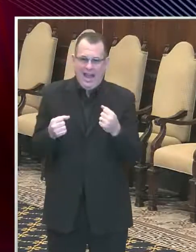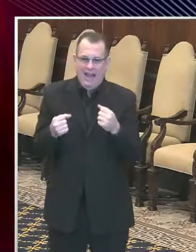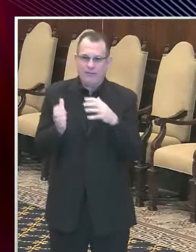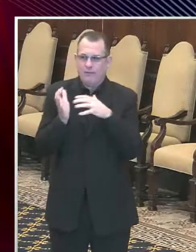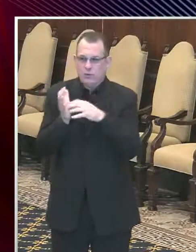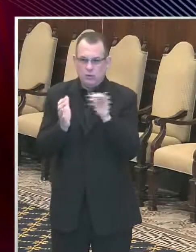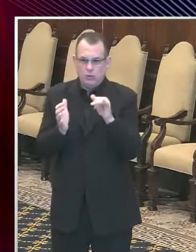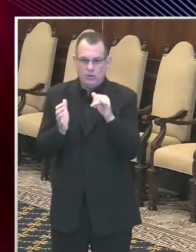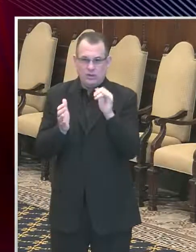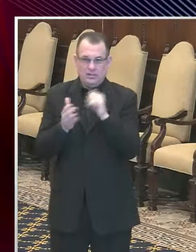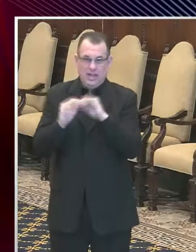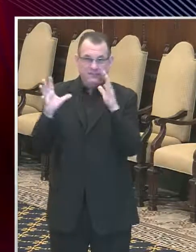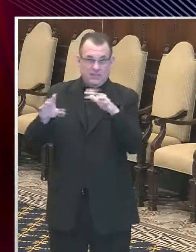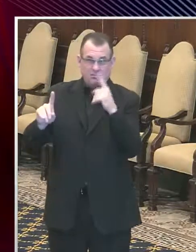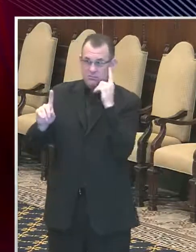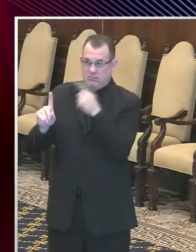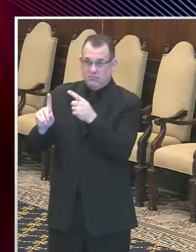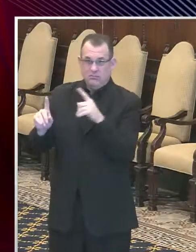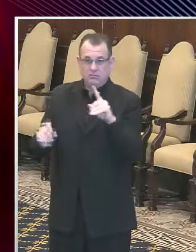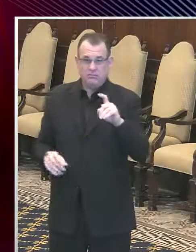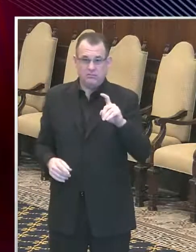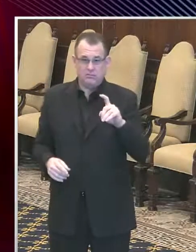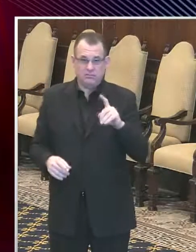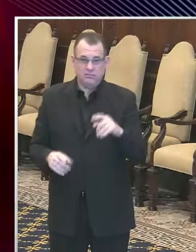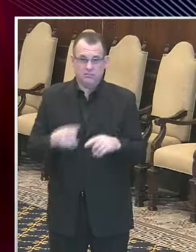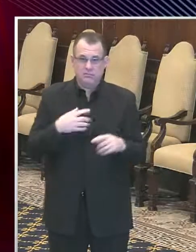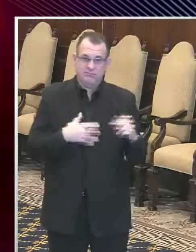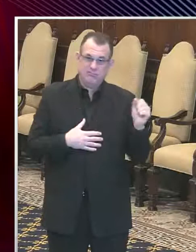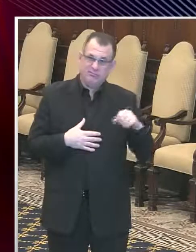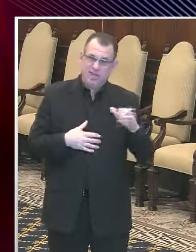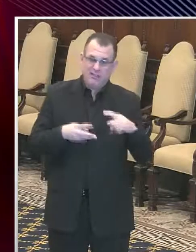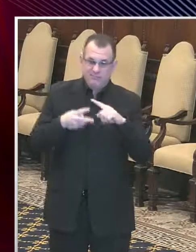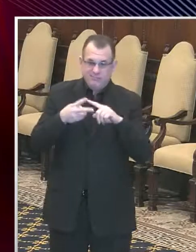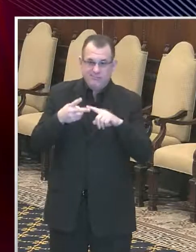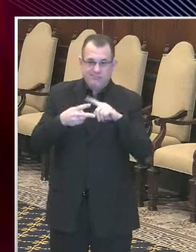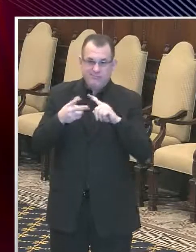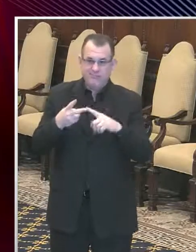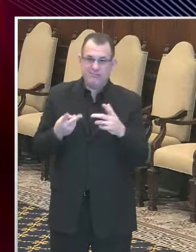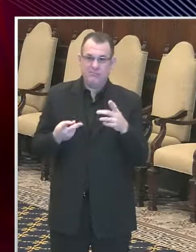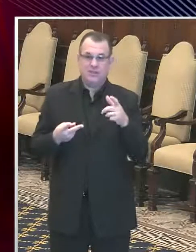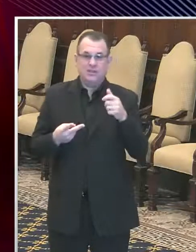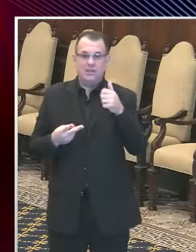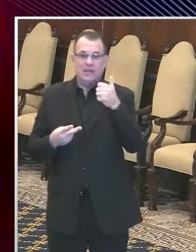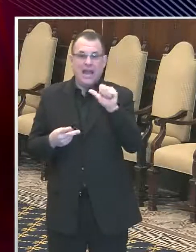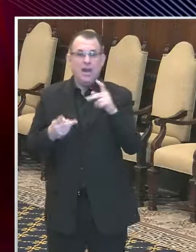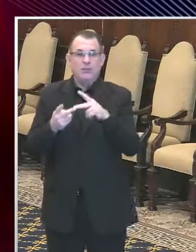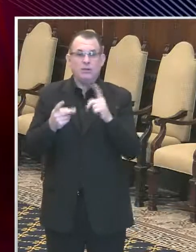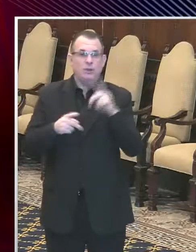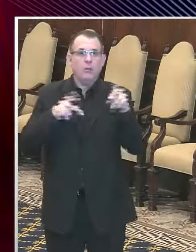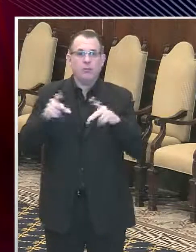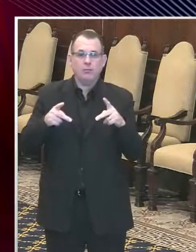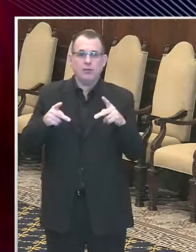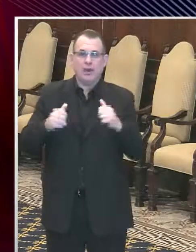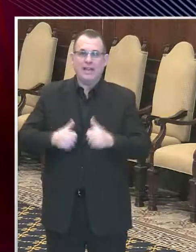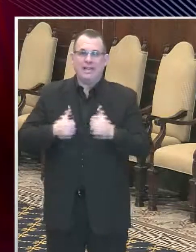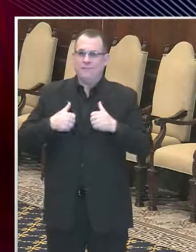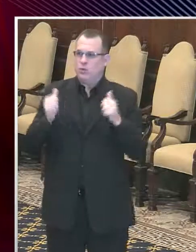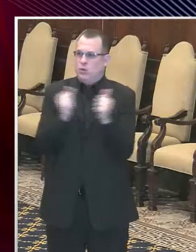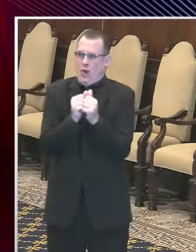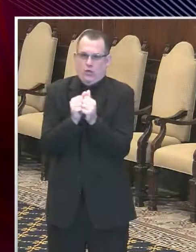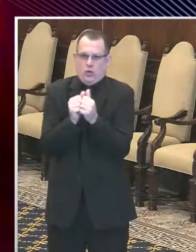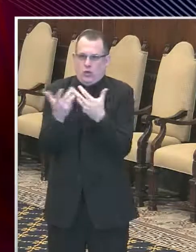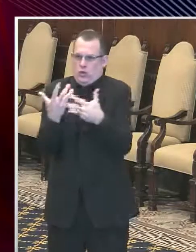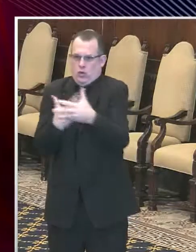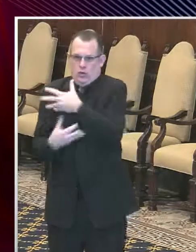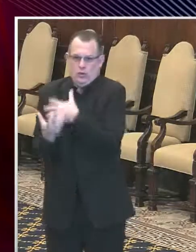obviously it? Yeah, no, there's just those two big factors. One of them is that any congregate setting, any setting where a lot of people are living together, it's easier